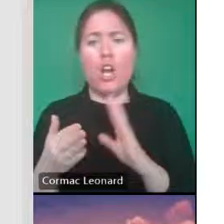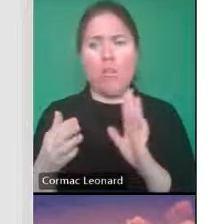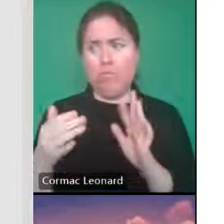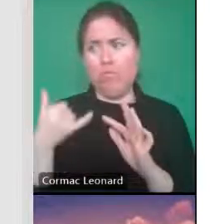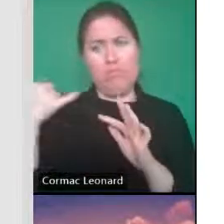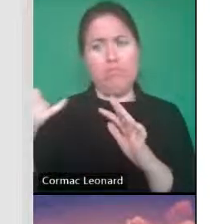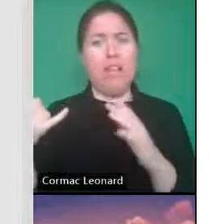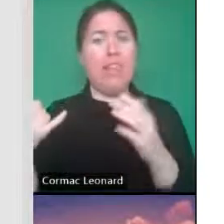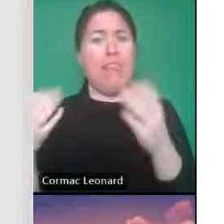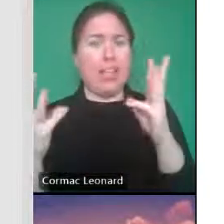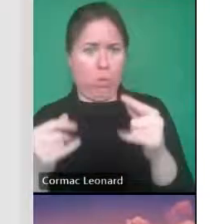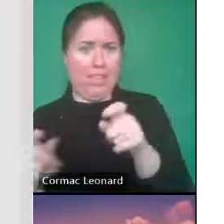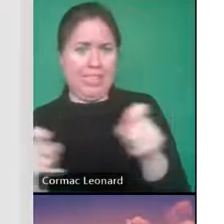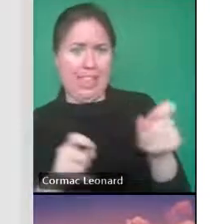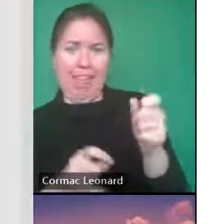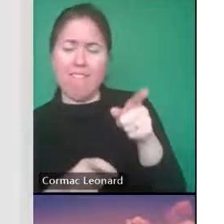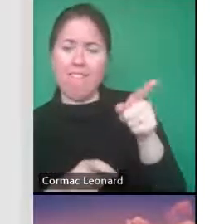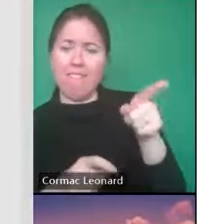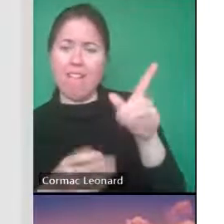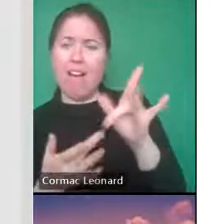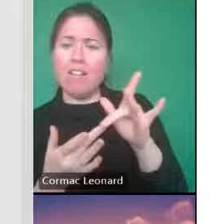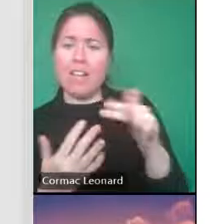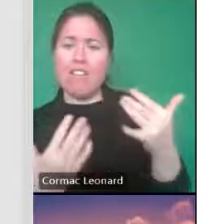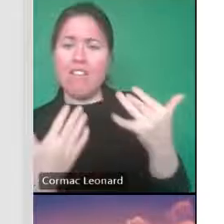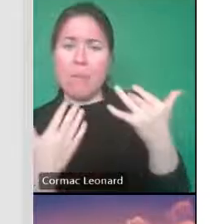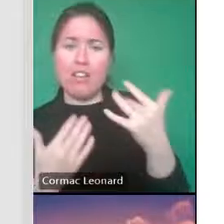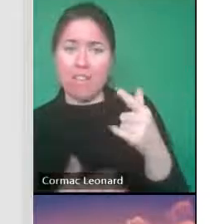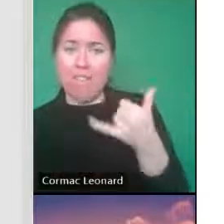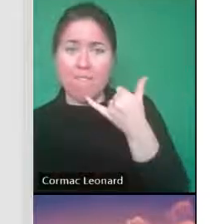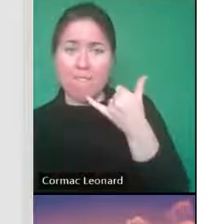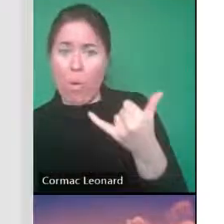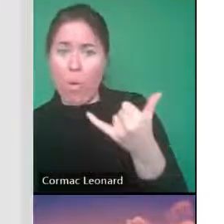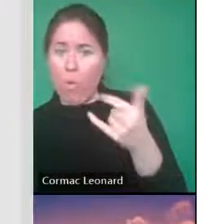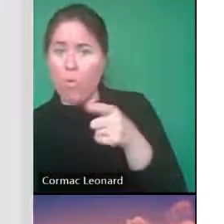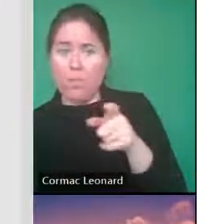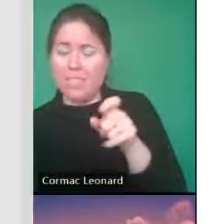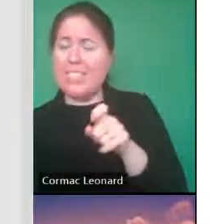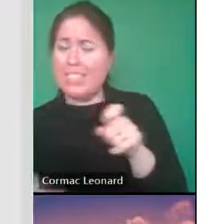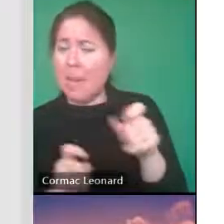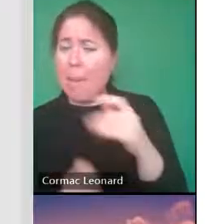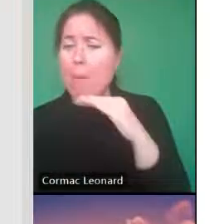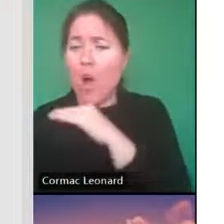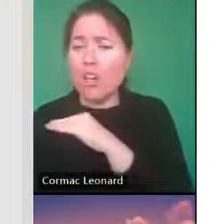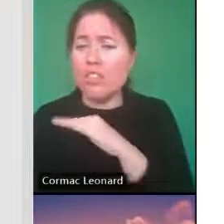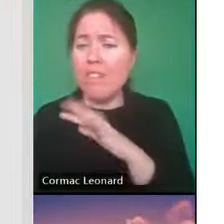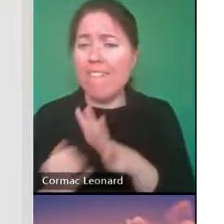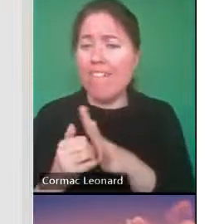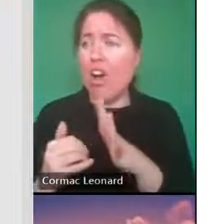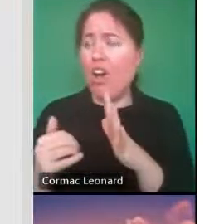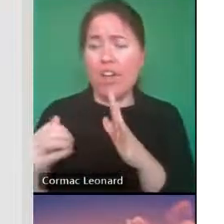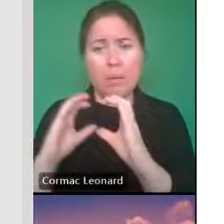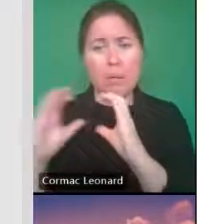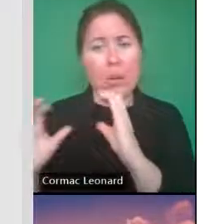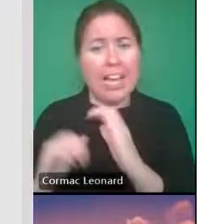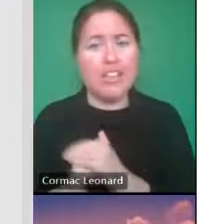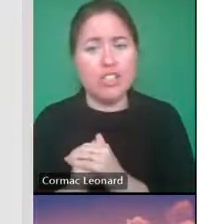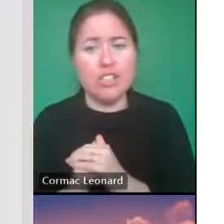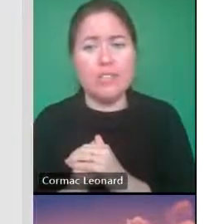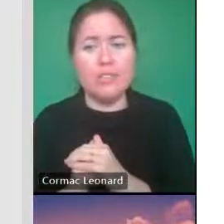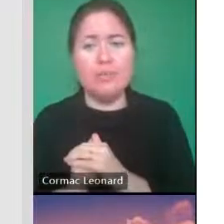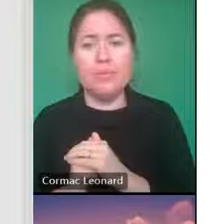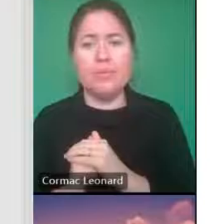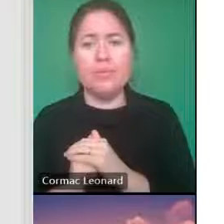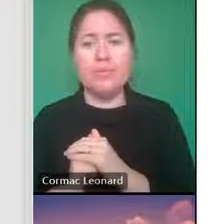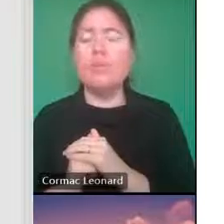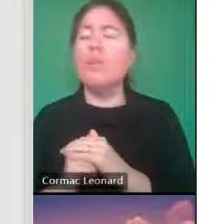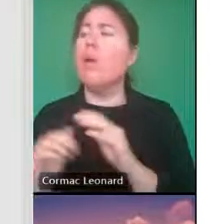contact details for the safeguarding teams. The phone is still a very important communication channel where people tell